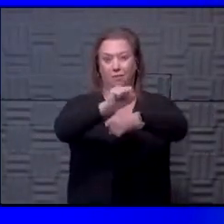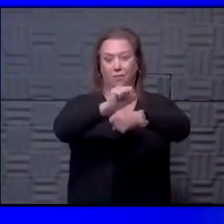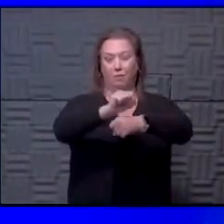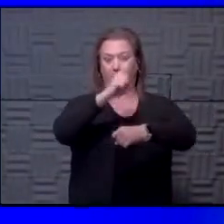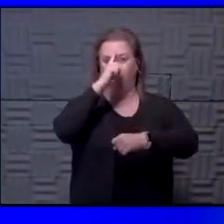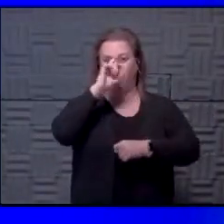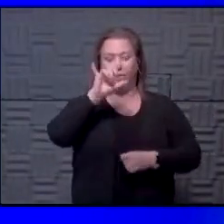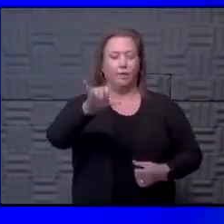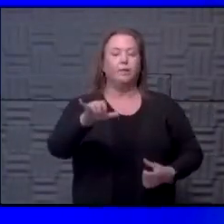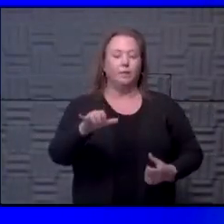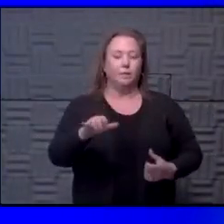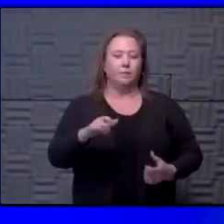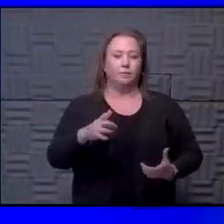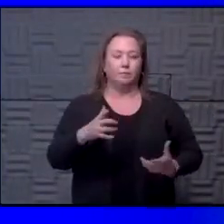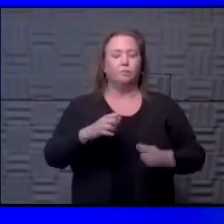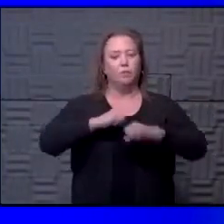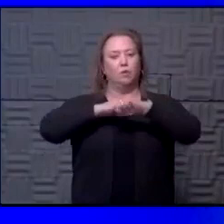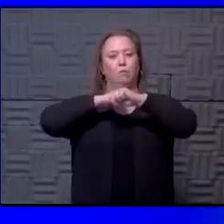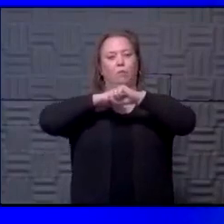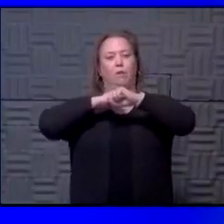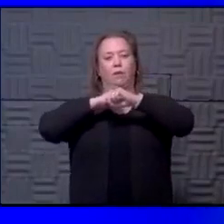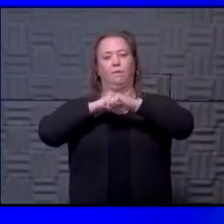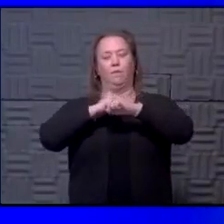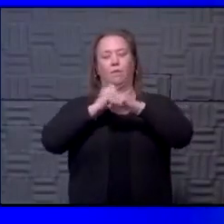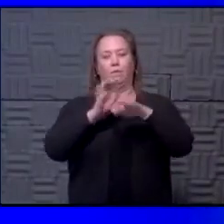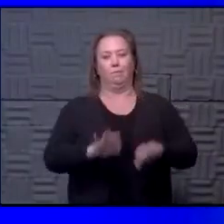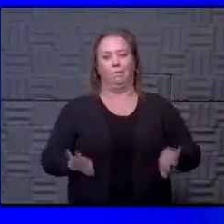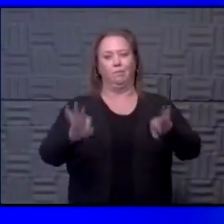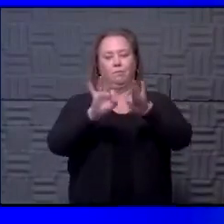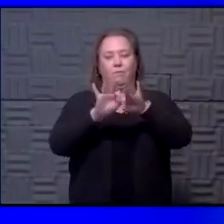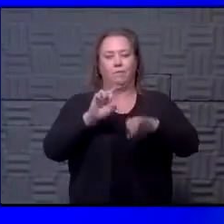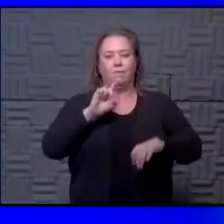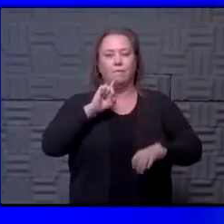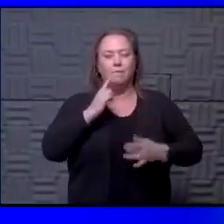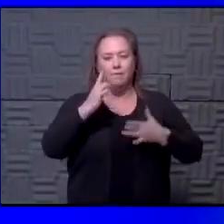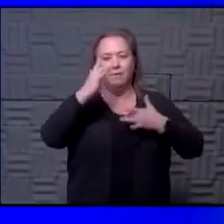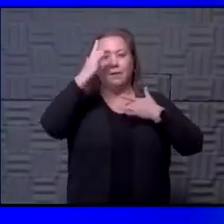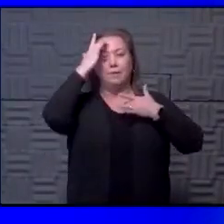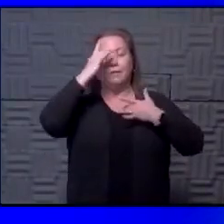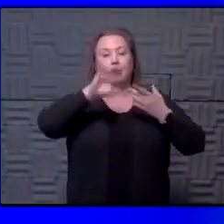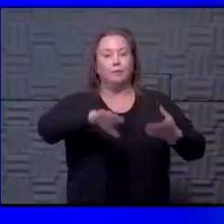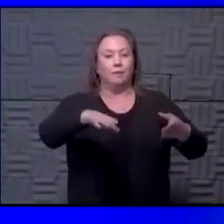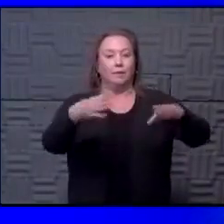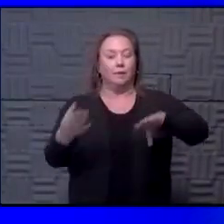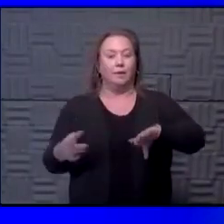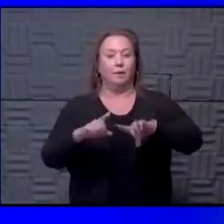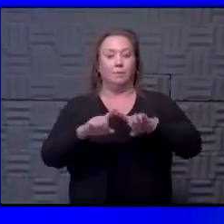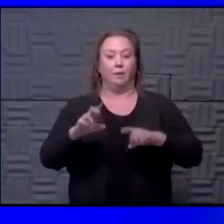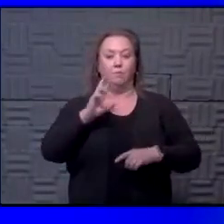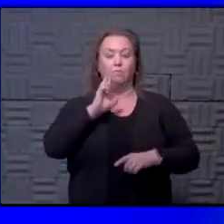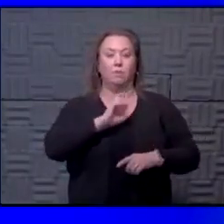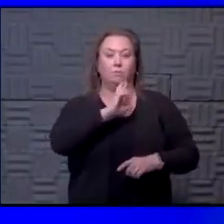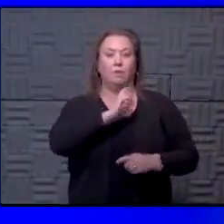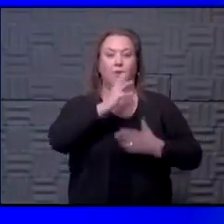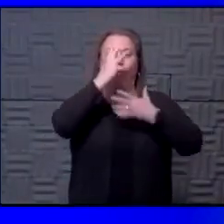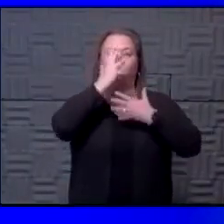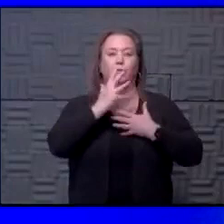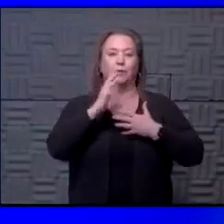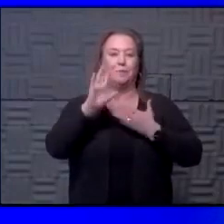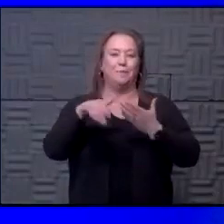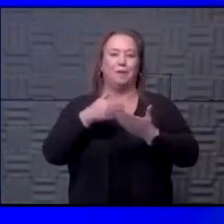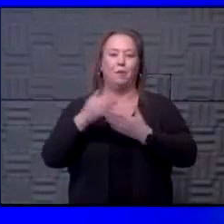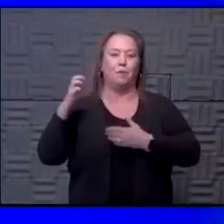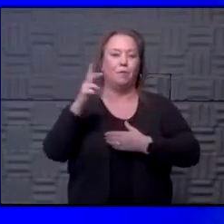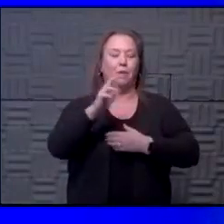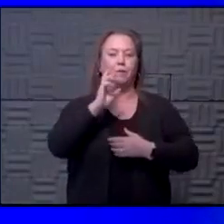that? You are probably most likely protected from critical illness and death, of course. But you know, restaurants, unfortunately, because we all want to go back